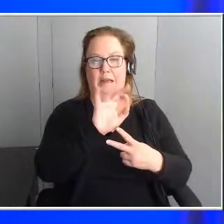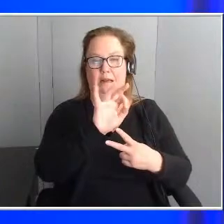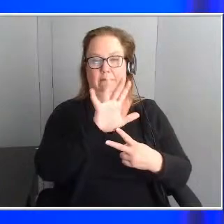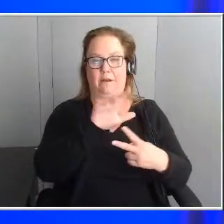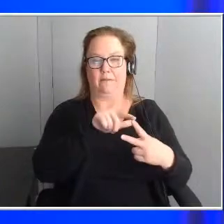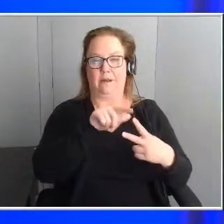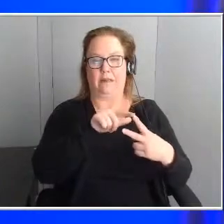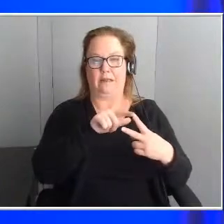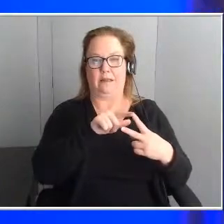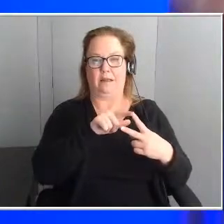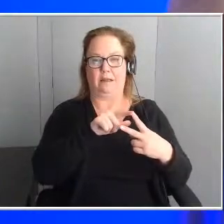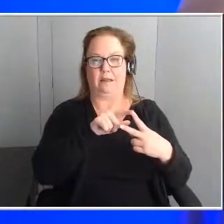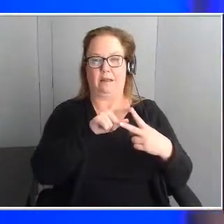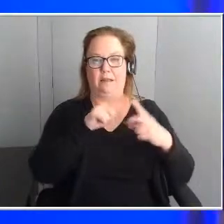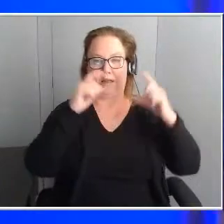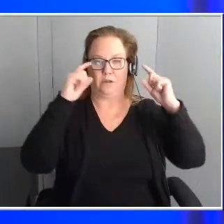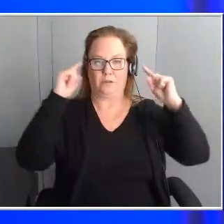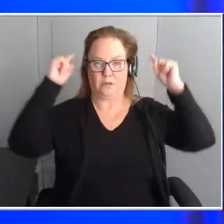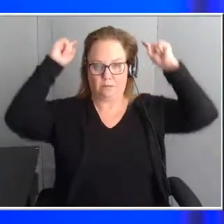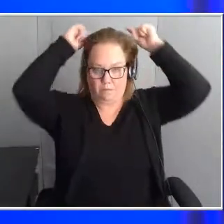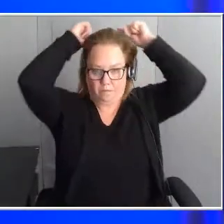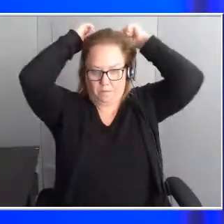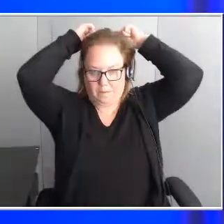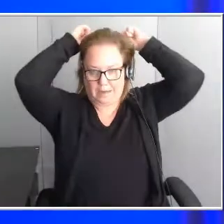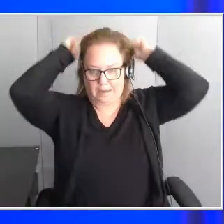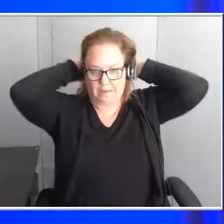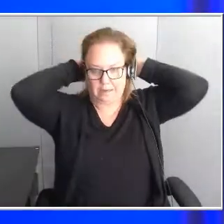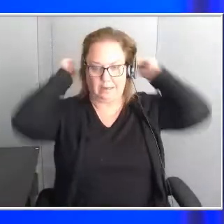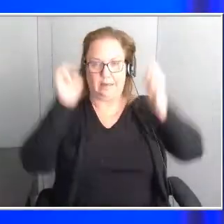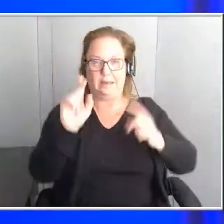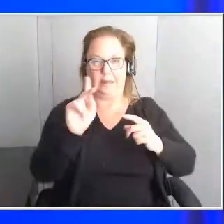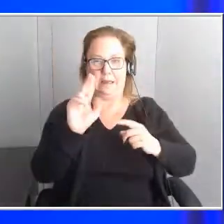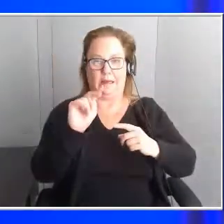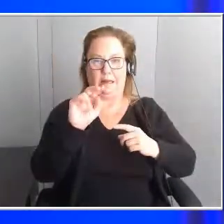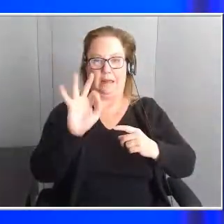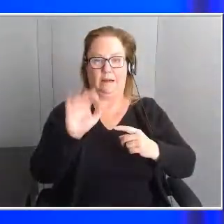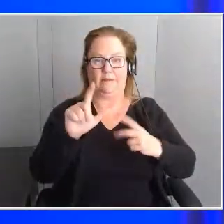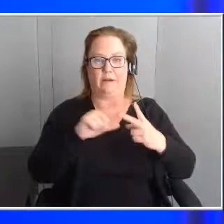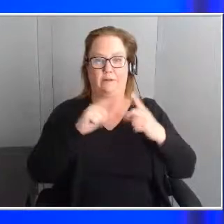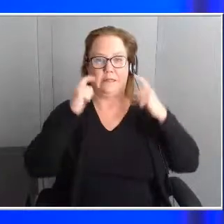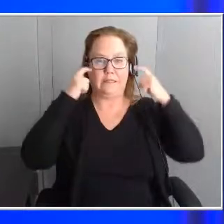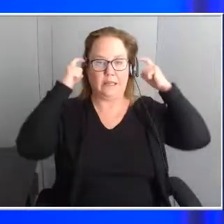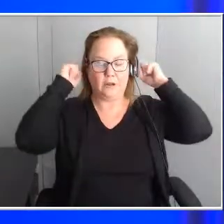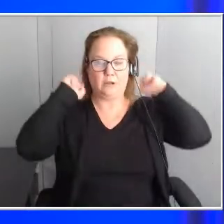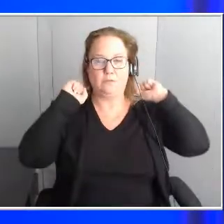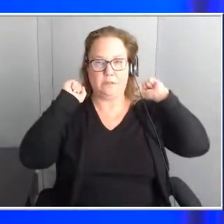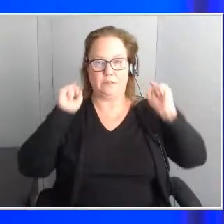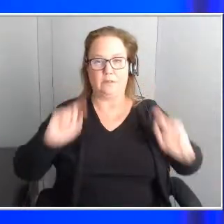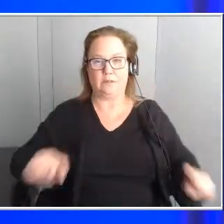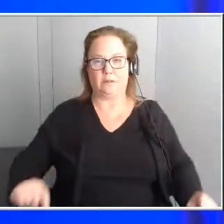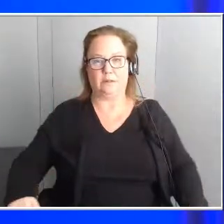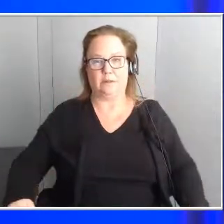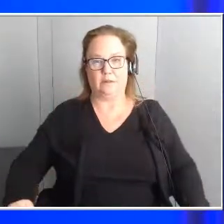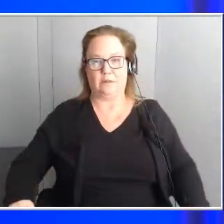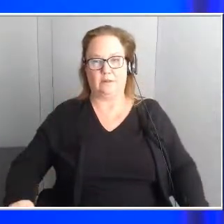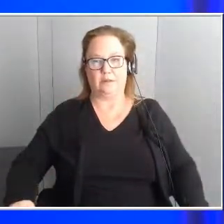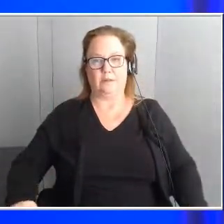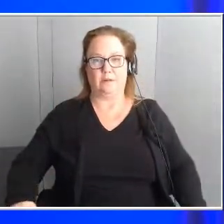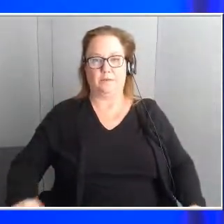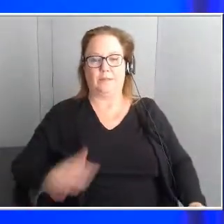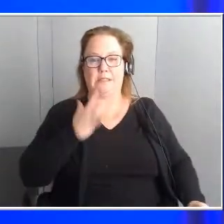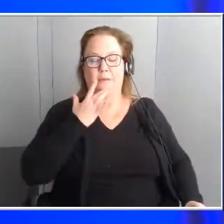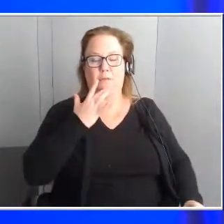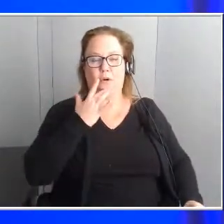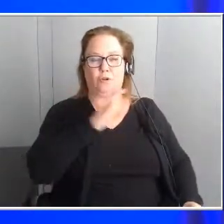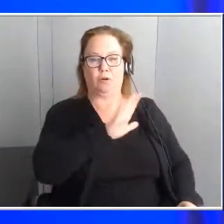sort that have a strap that goes around the back of your head. The KN95s tend to have the ear loops. I like the ear loops better. So yeah, it's a matter of personal preference.